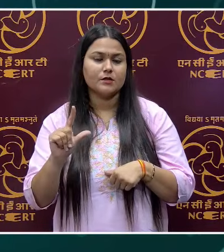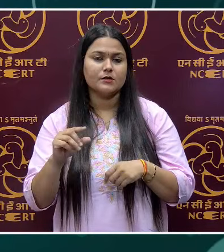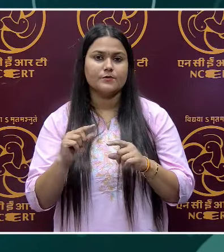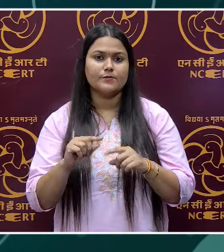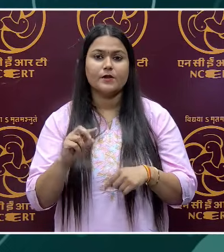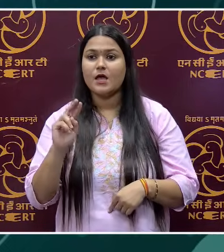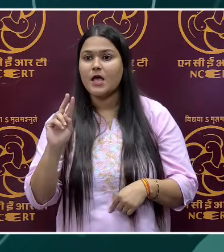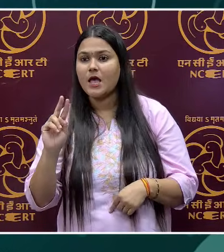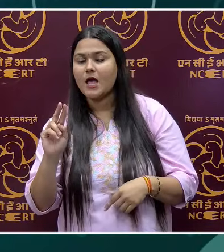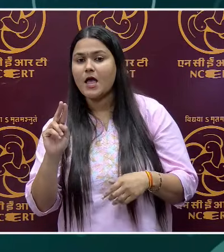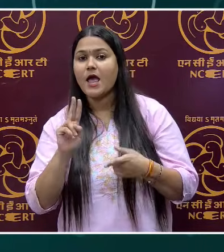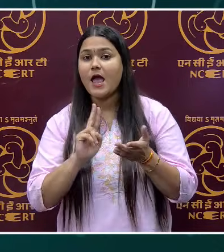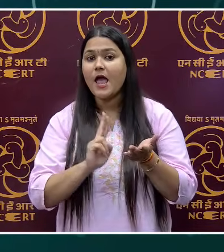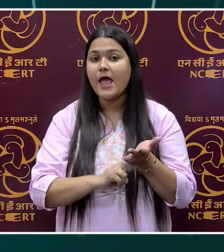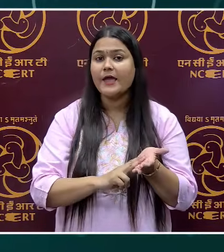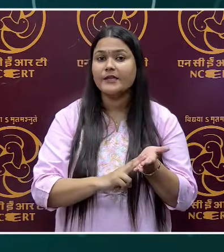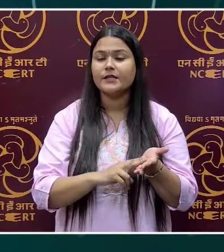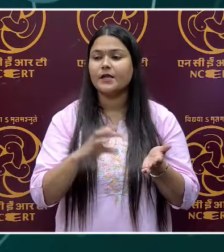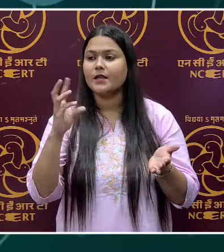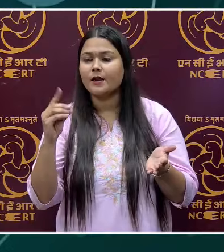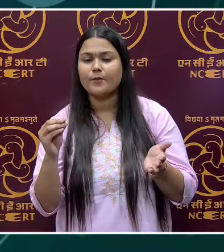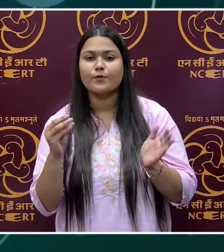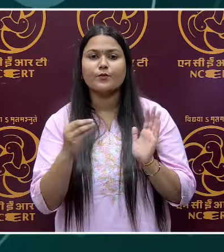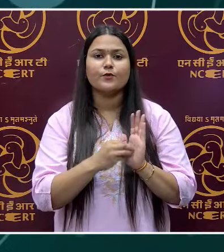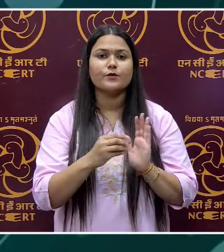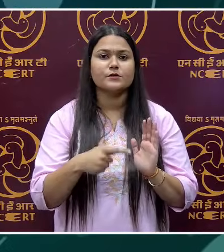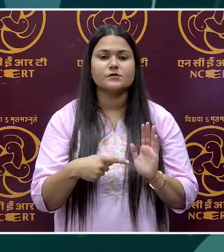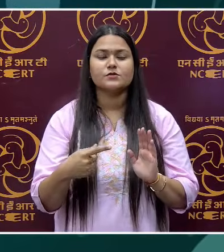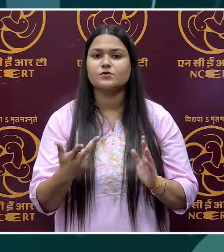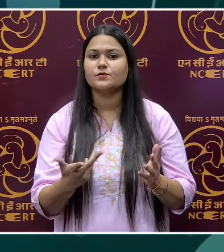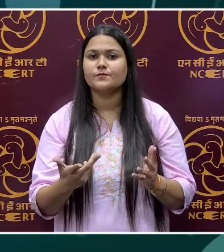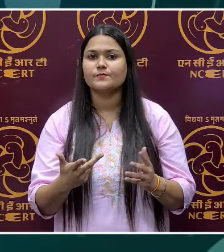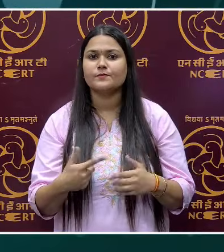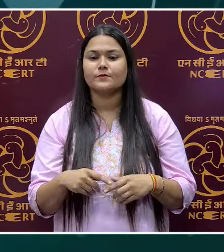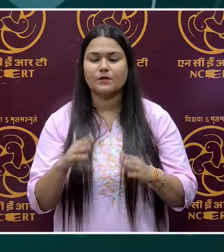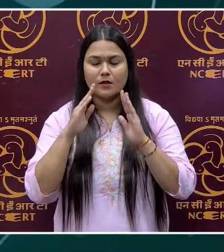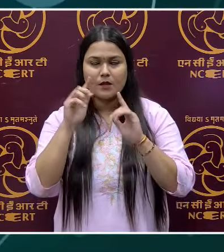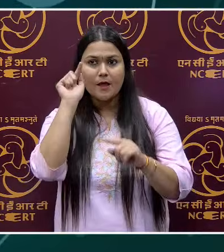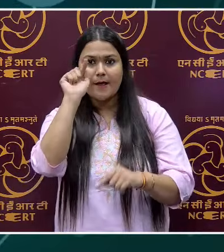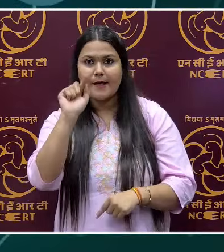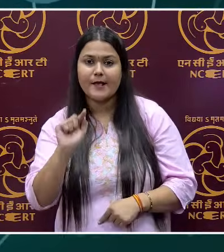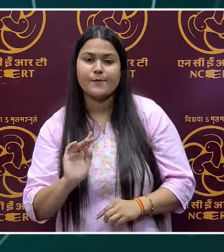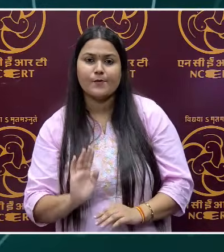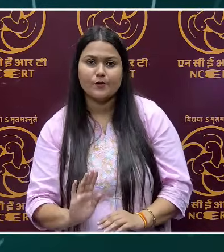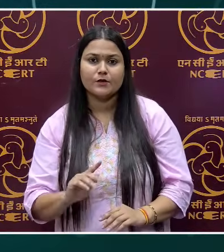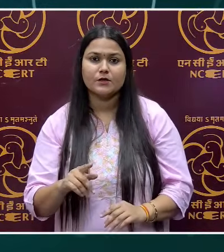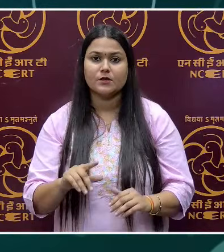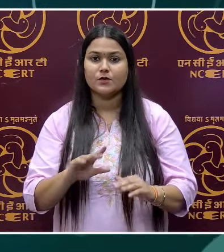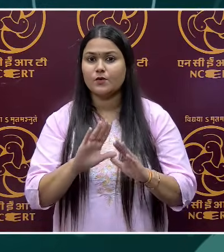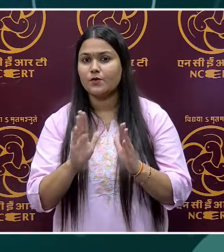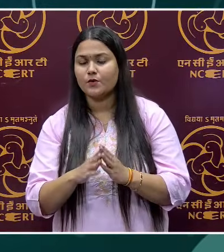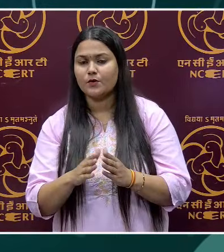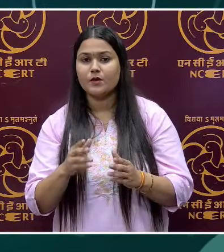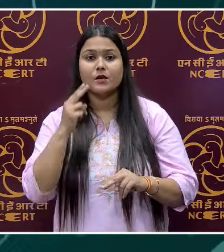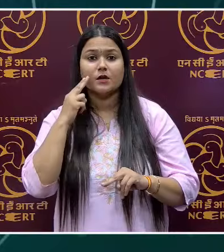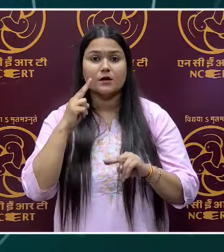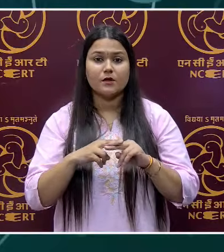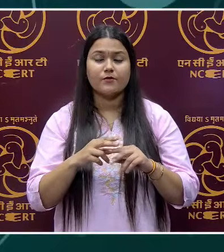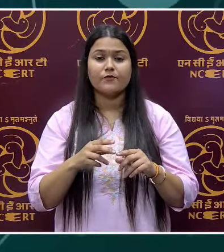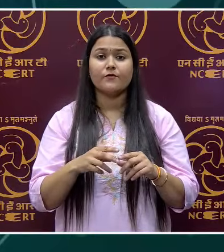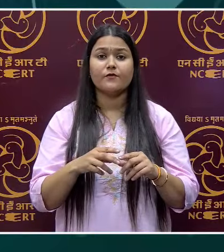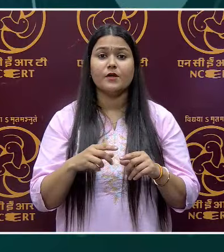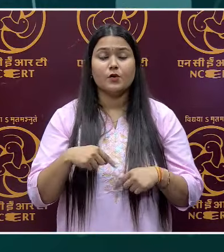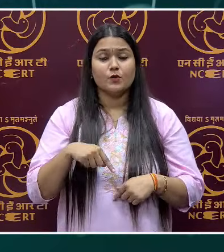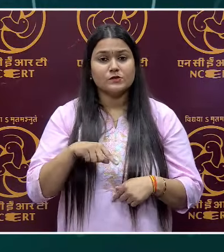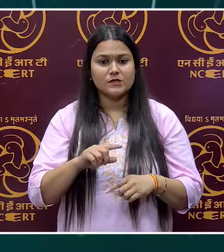of n is a positive integral. Okay. It is written here, this is our objective, this is the material required in a physical laboratory if